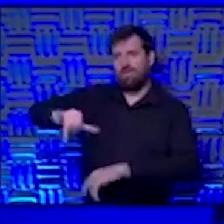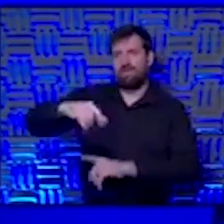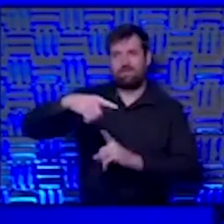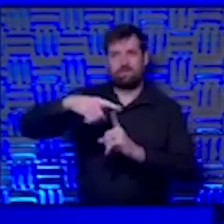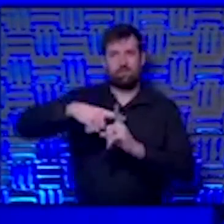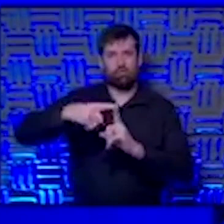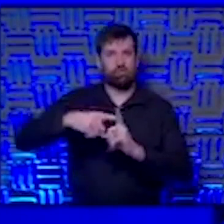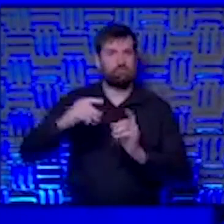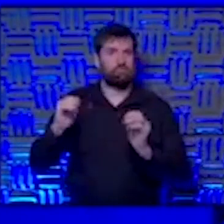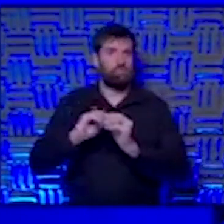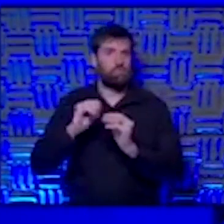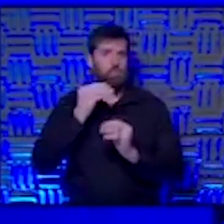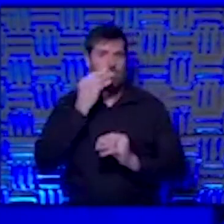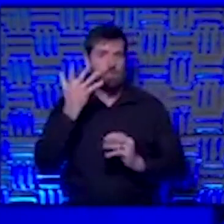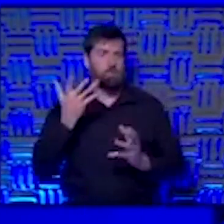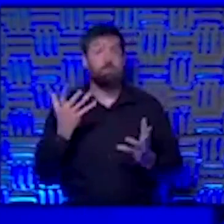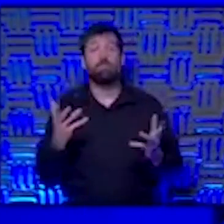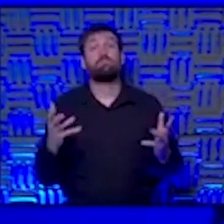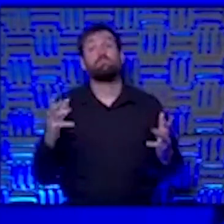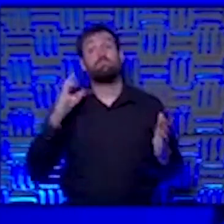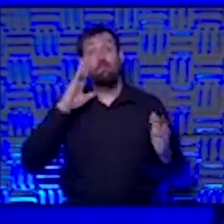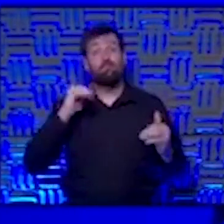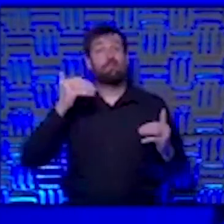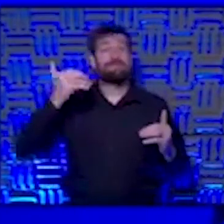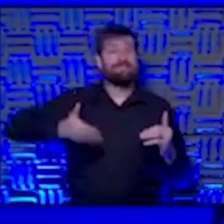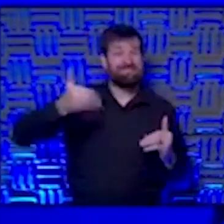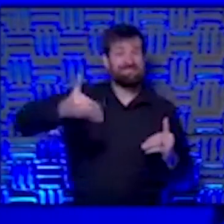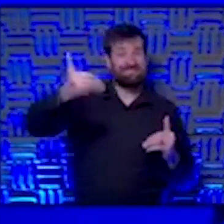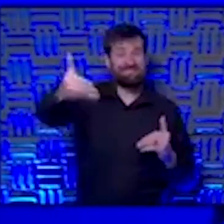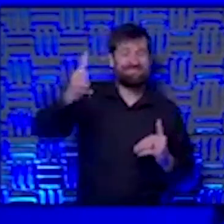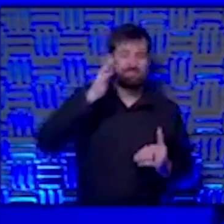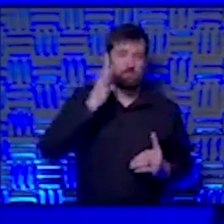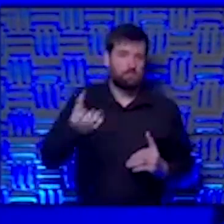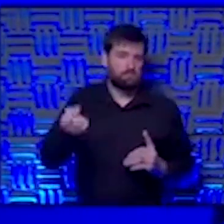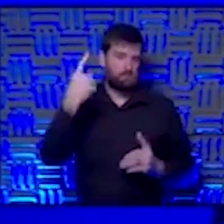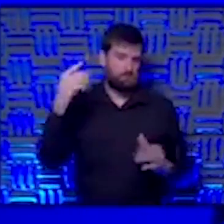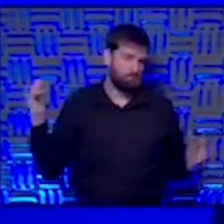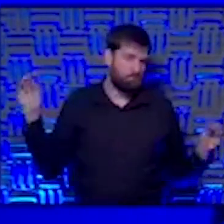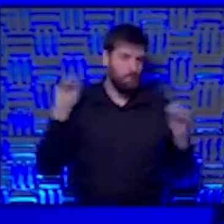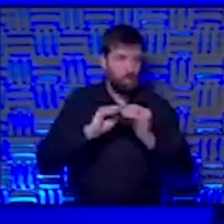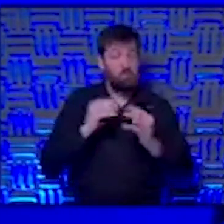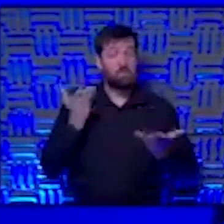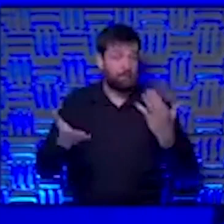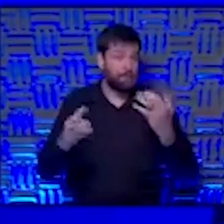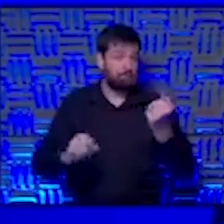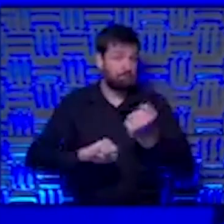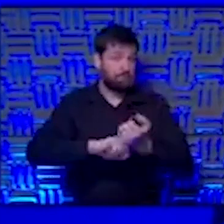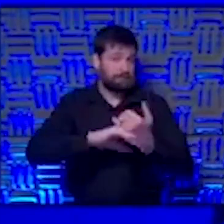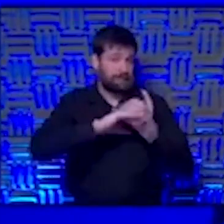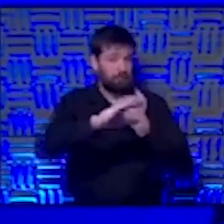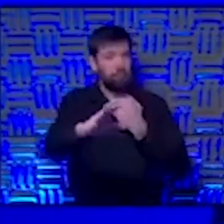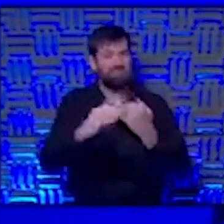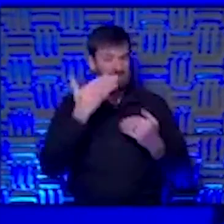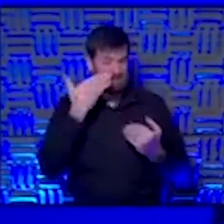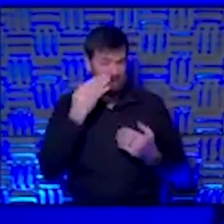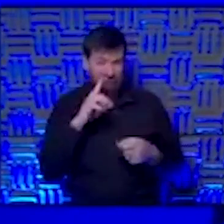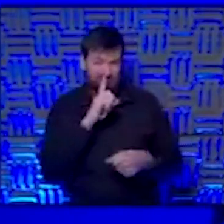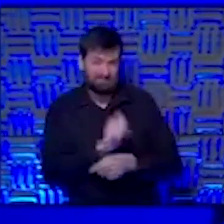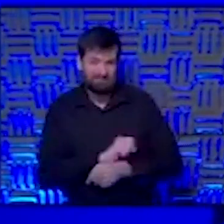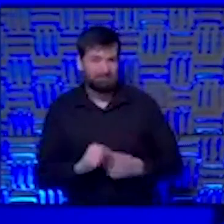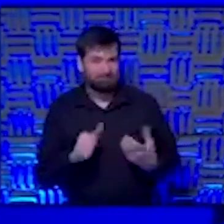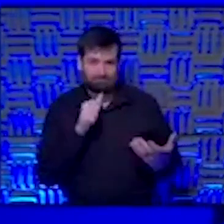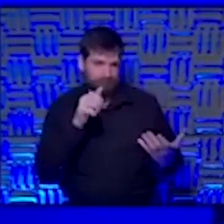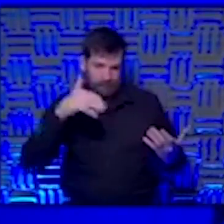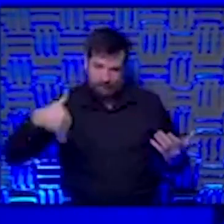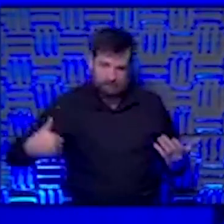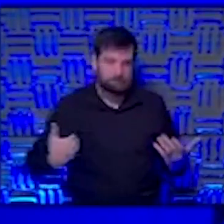little bit the warmer temperature. So hopefully as we get further into this, we'll understand that maybe it is stable. We don't know that for sure. I think it is